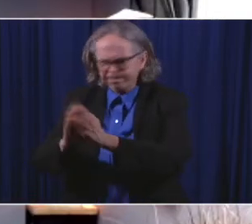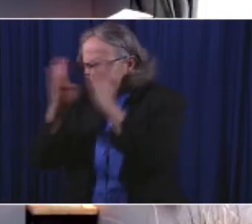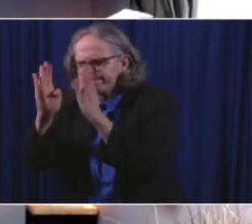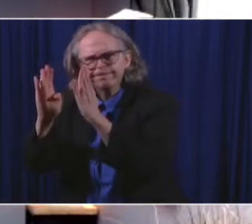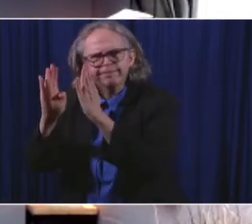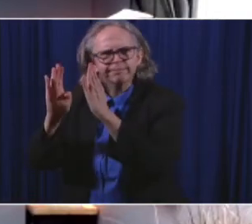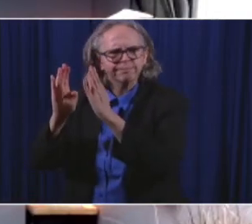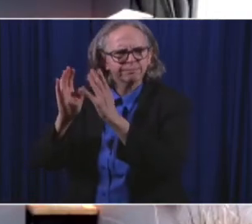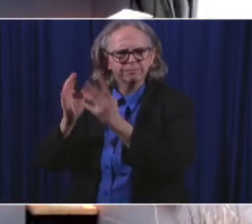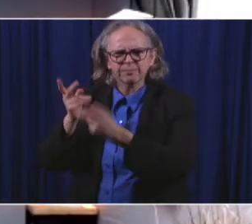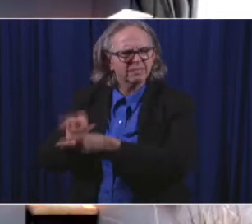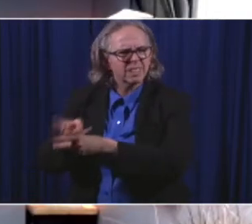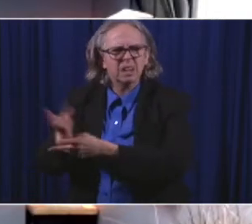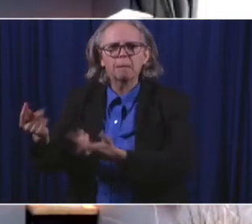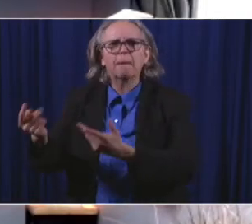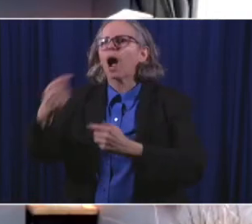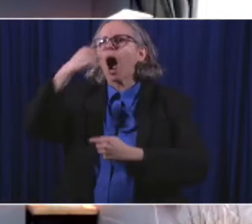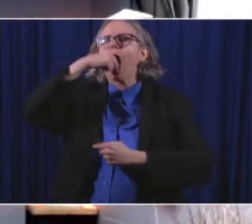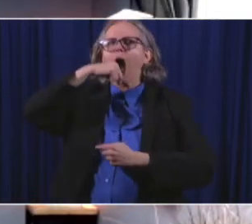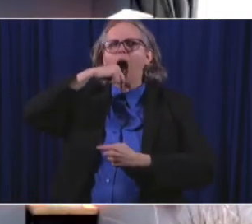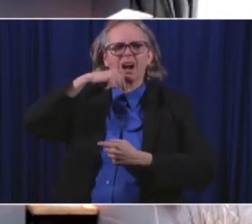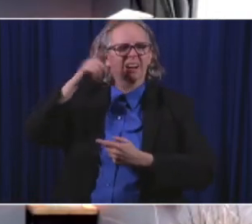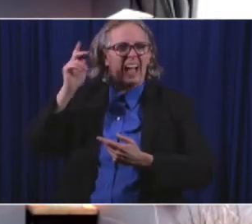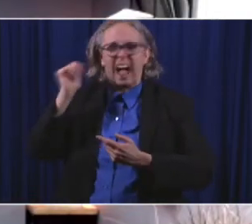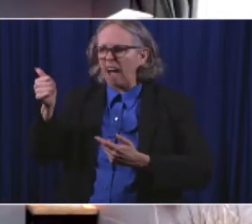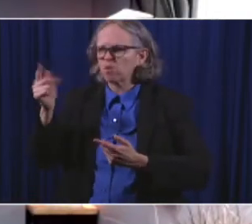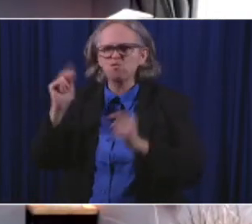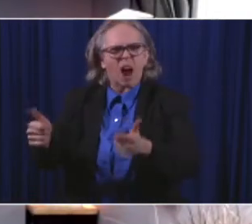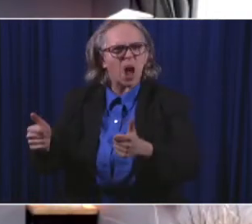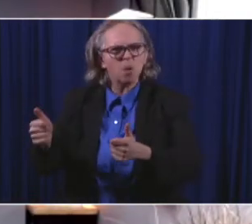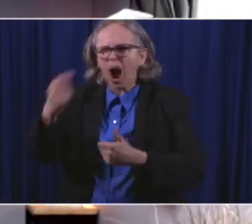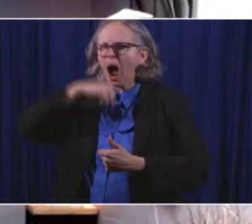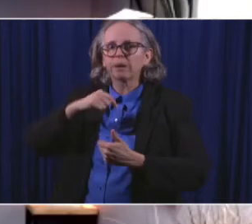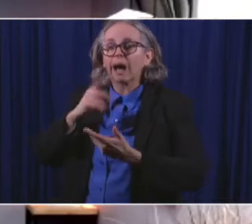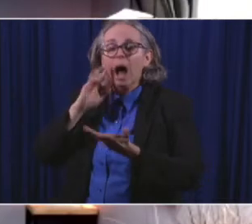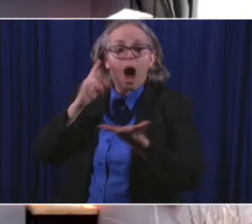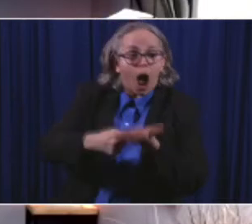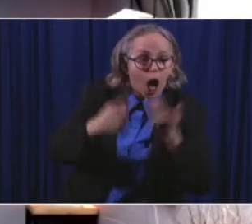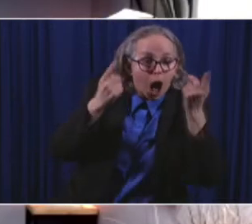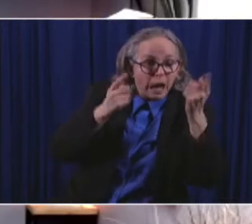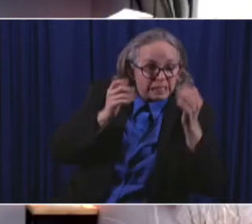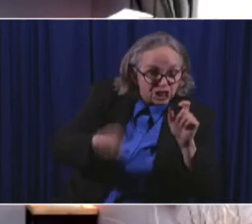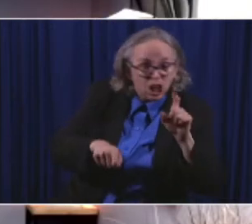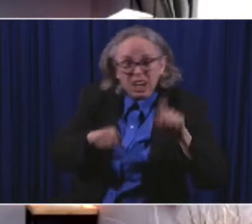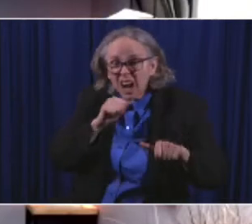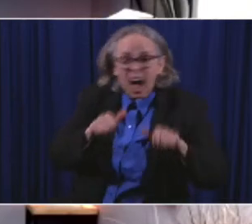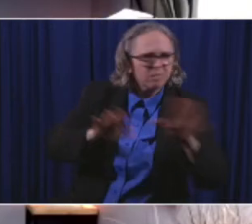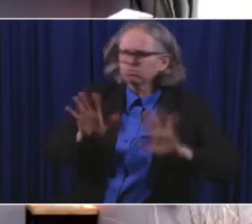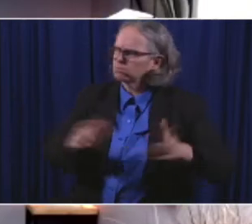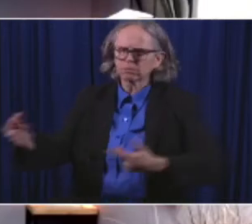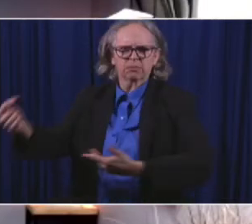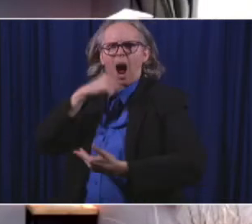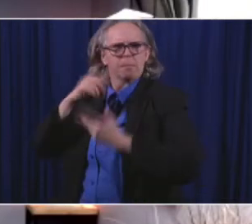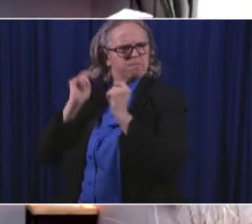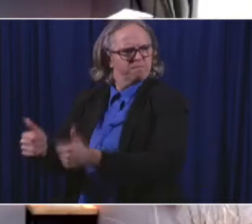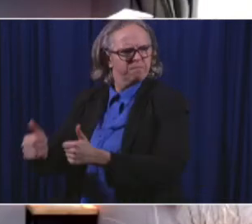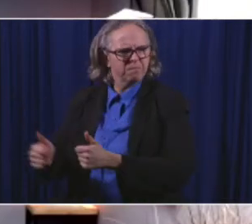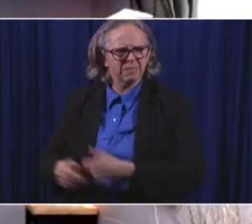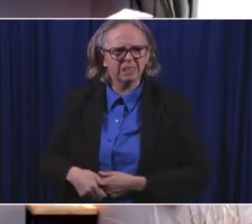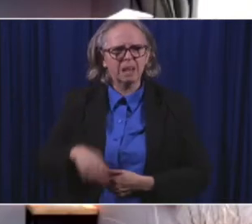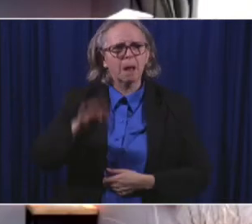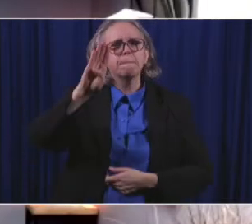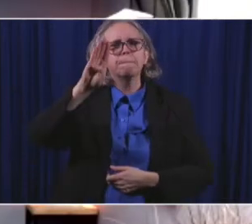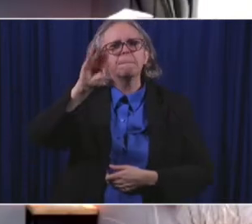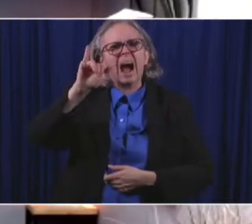those patients right on arrival, and or we utilize BiPAP as well. But those patients need